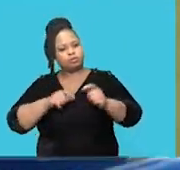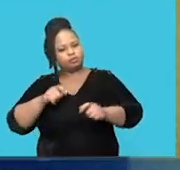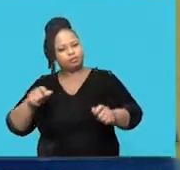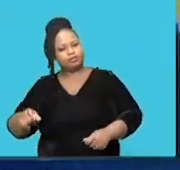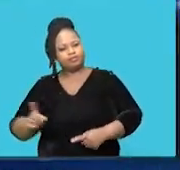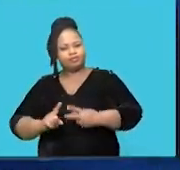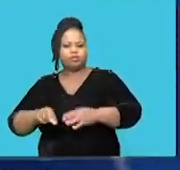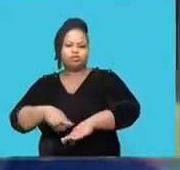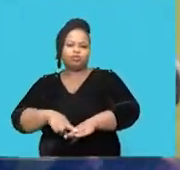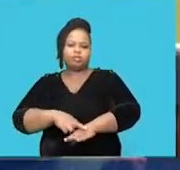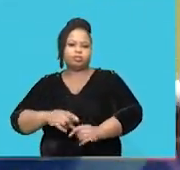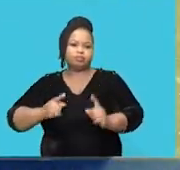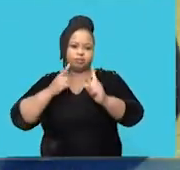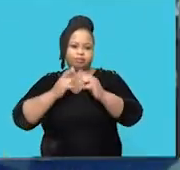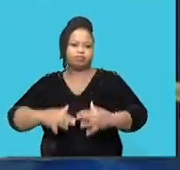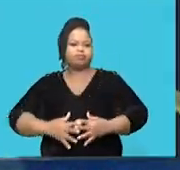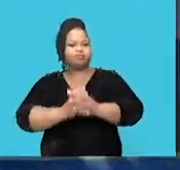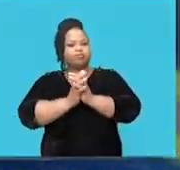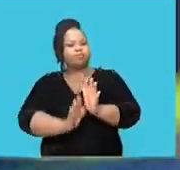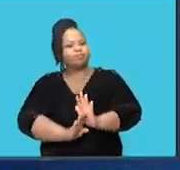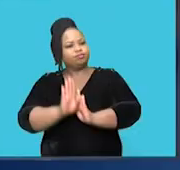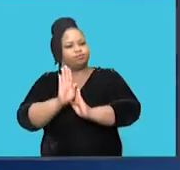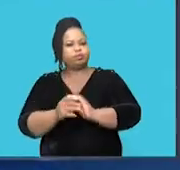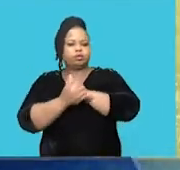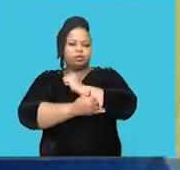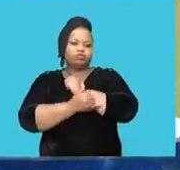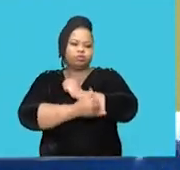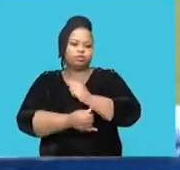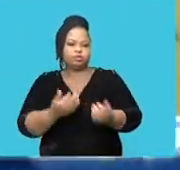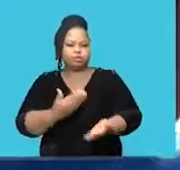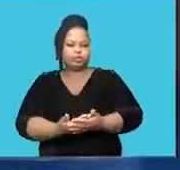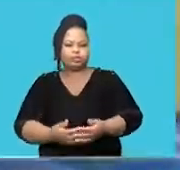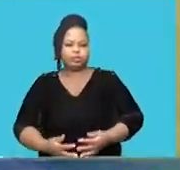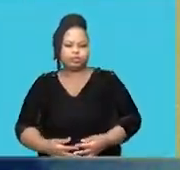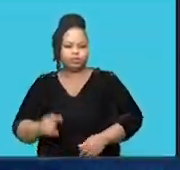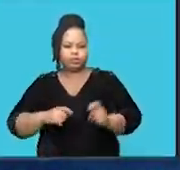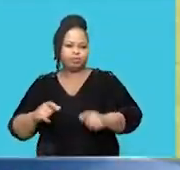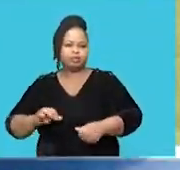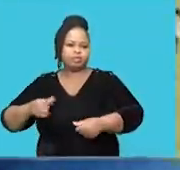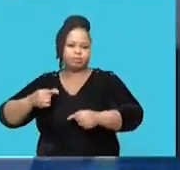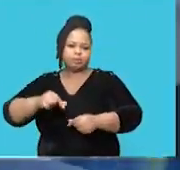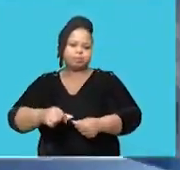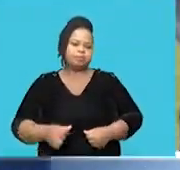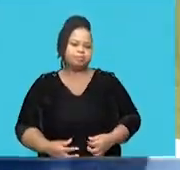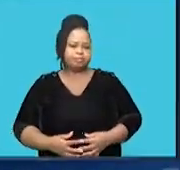iintlanga egameni lokuphucula ilizwe nokubumba ikamva elingcono kwizizukulwana ezizayo.